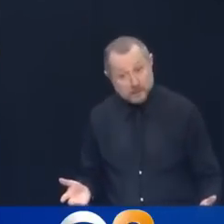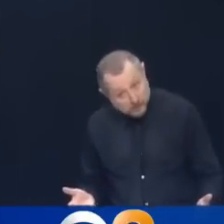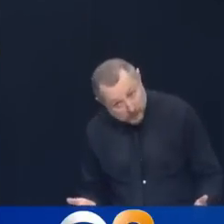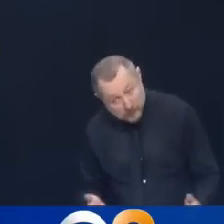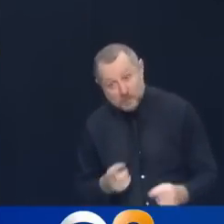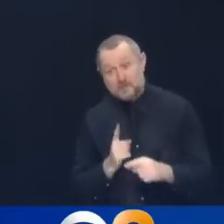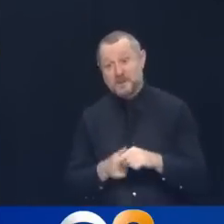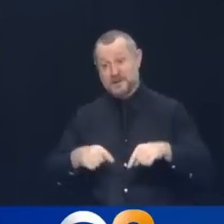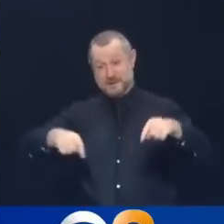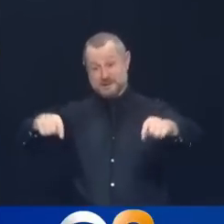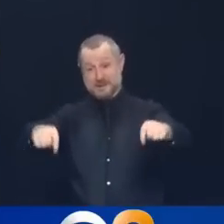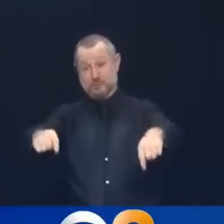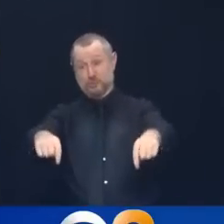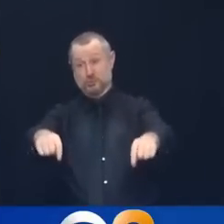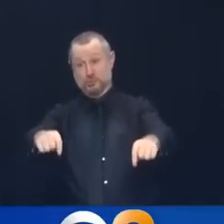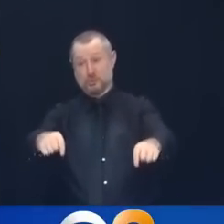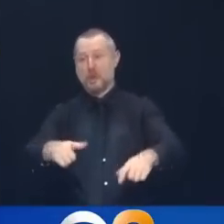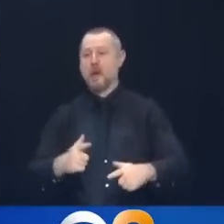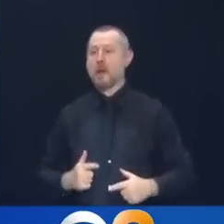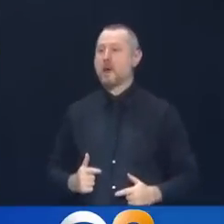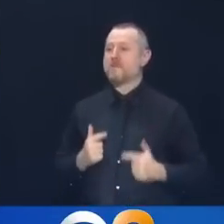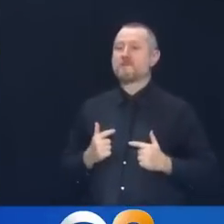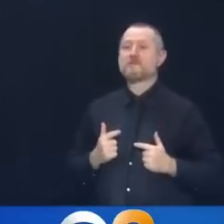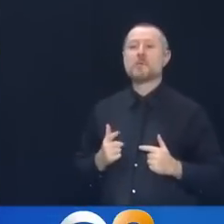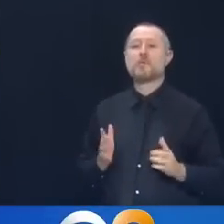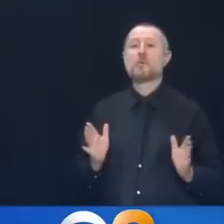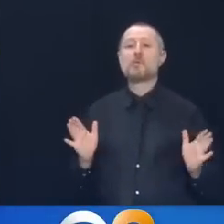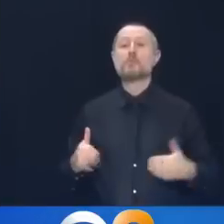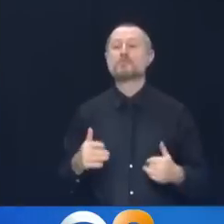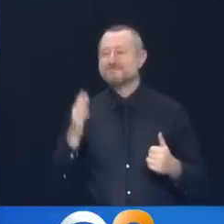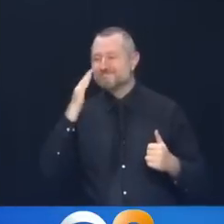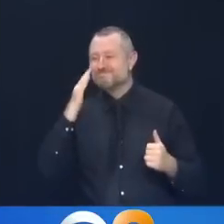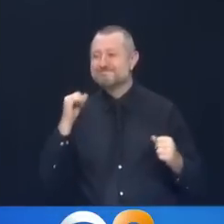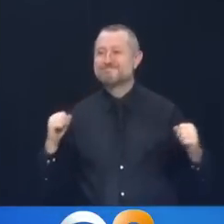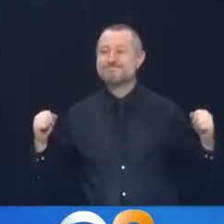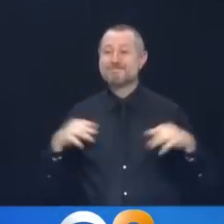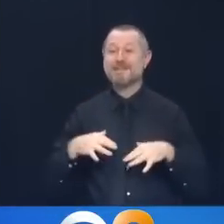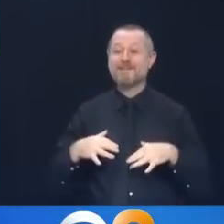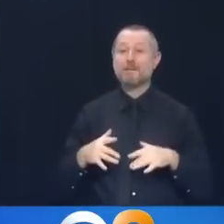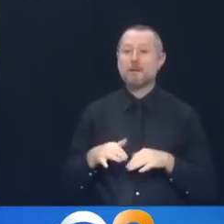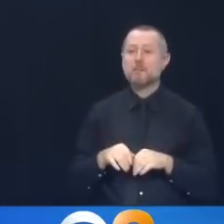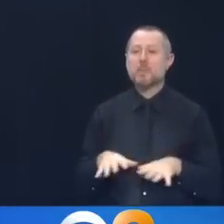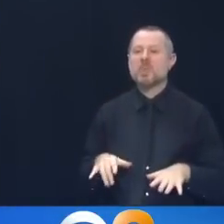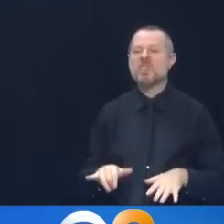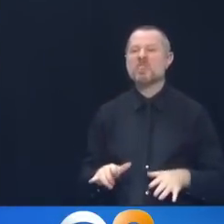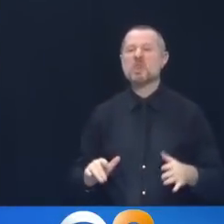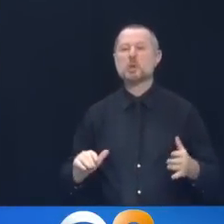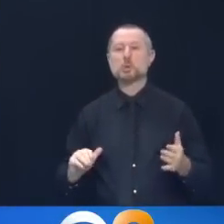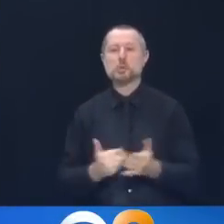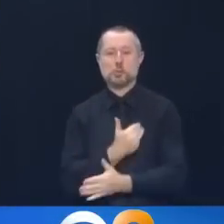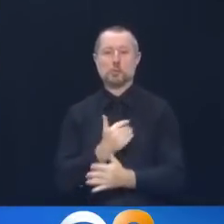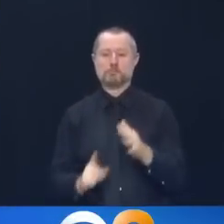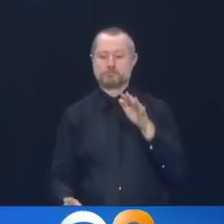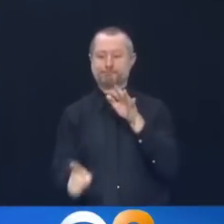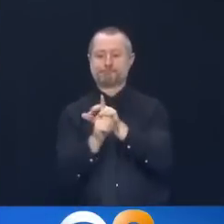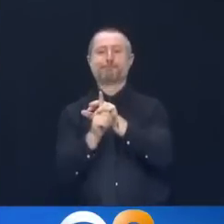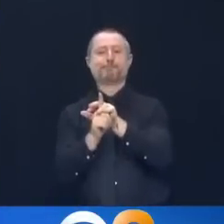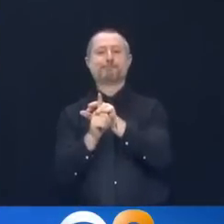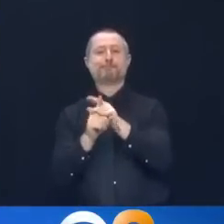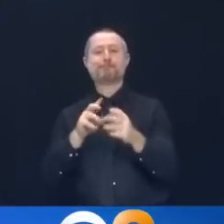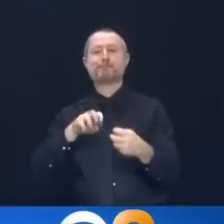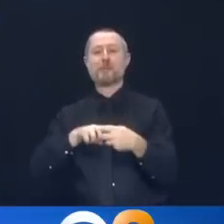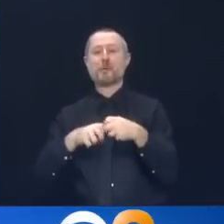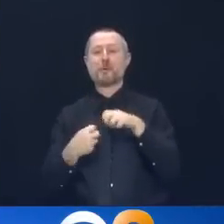this living room spread is the new problem. And